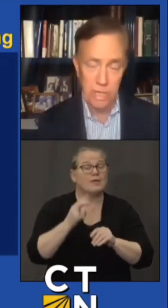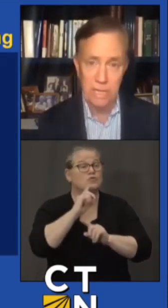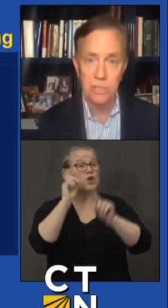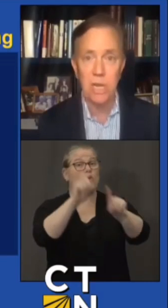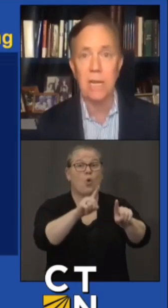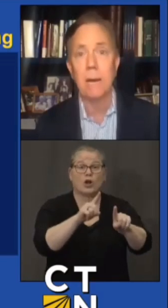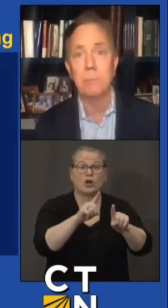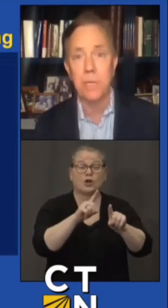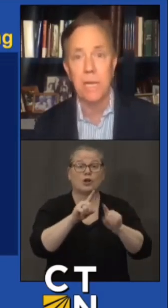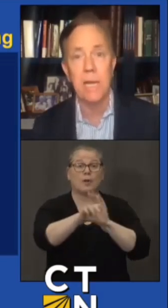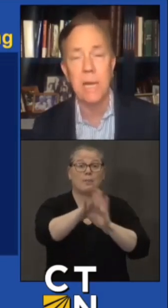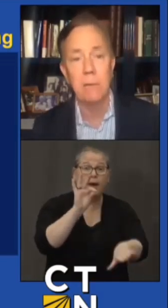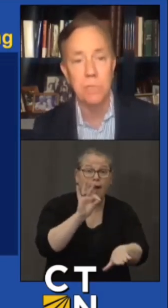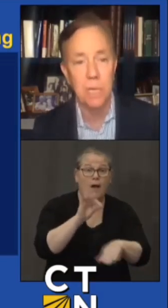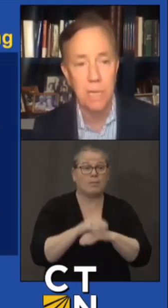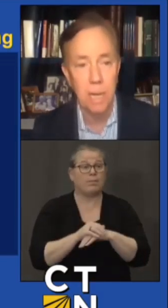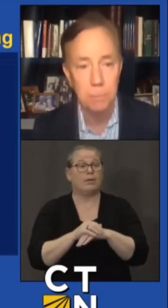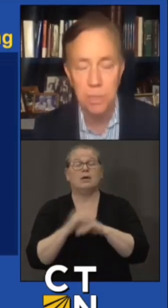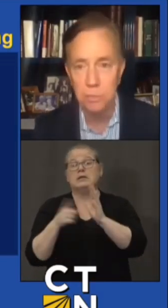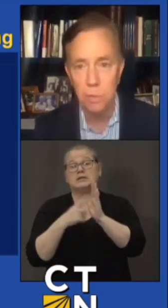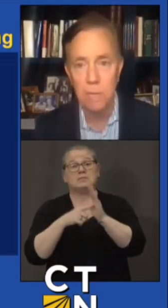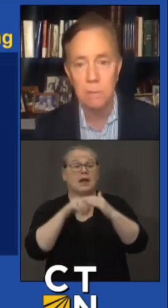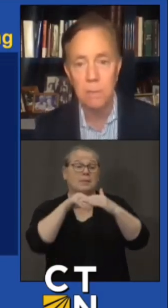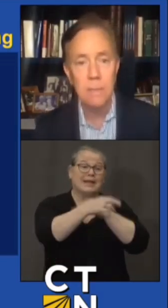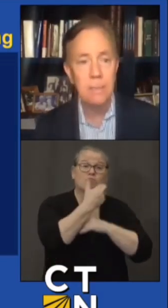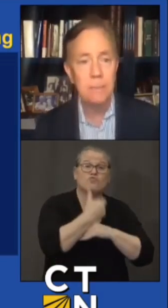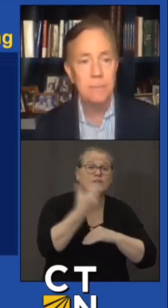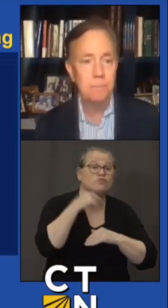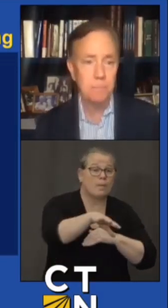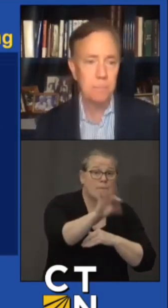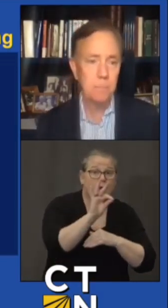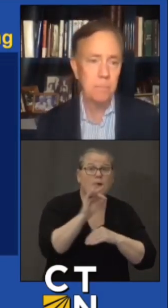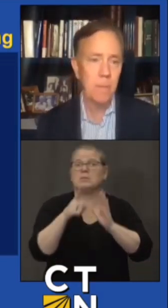there's an inside option and an outside option as well.